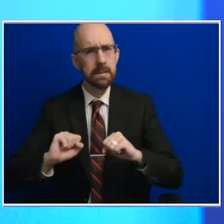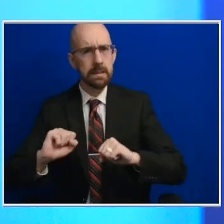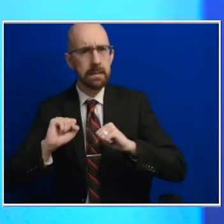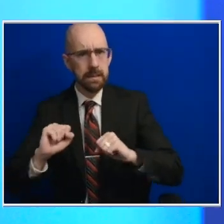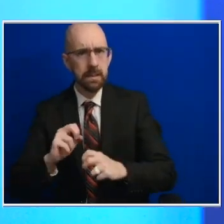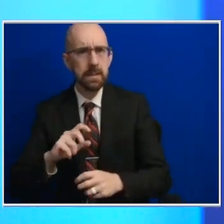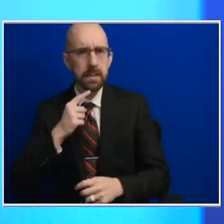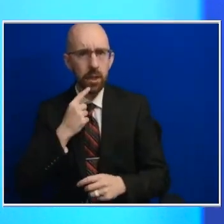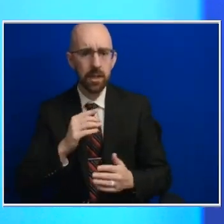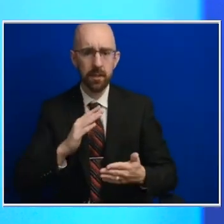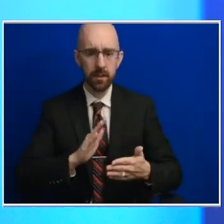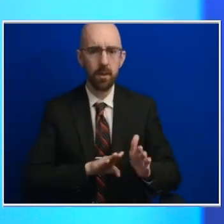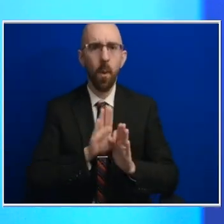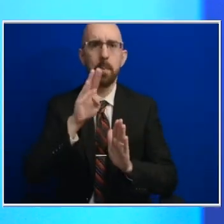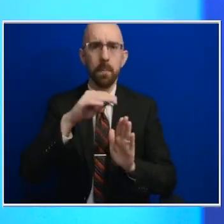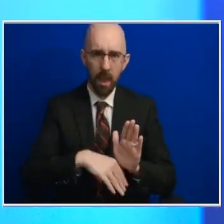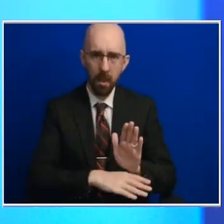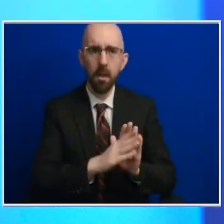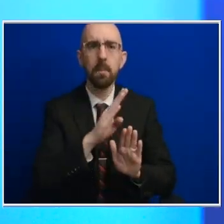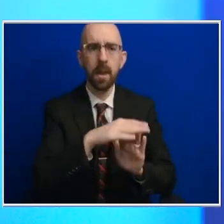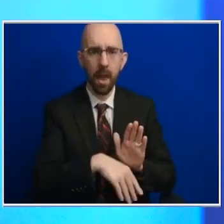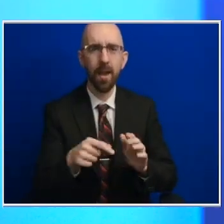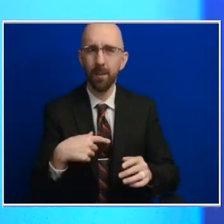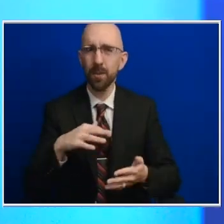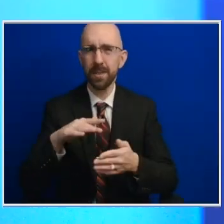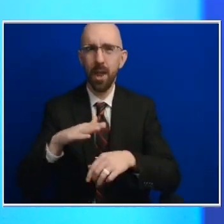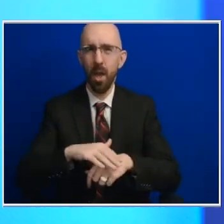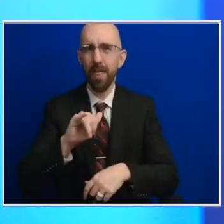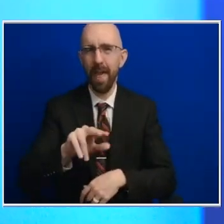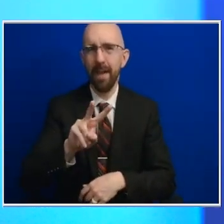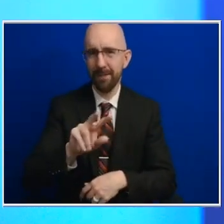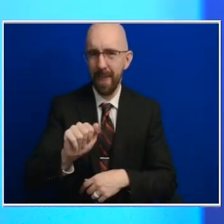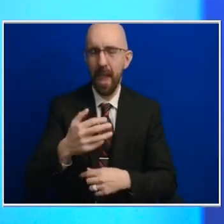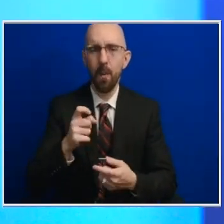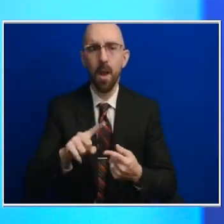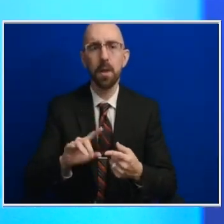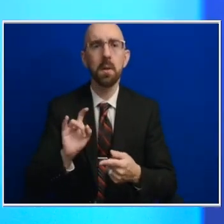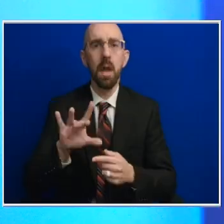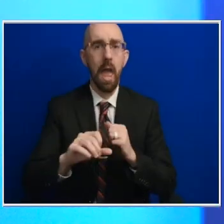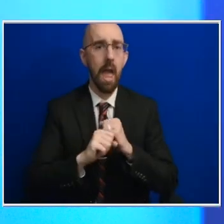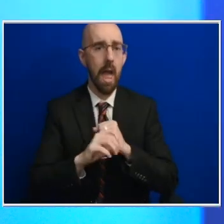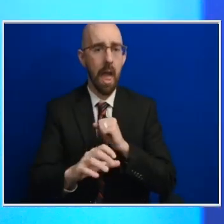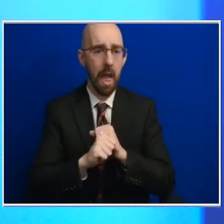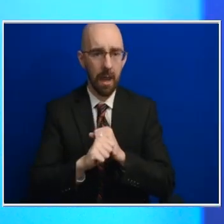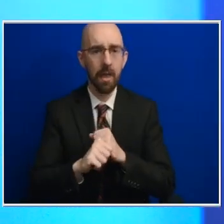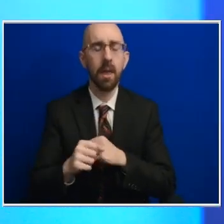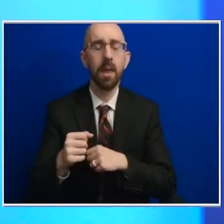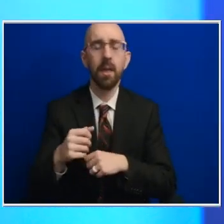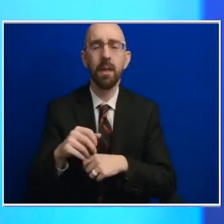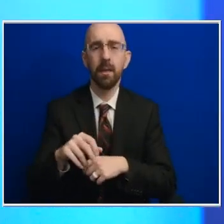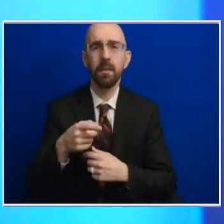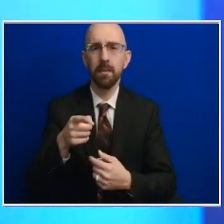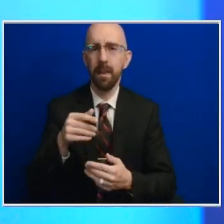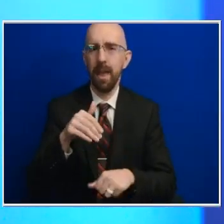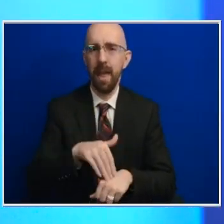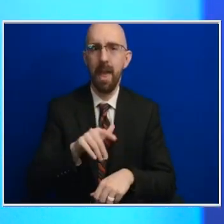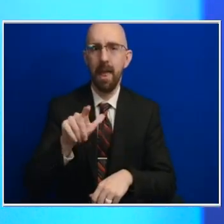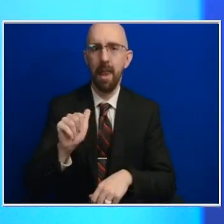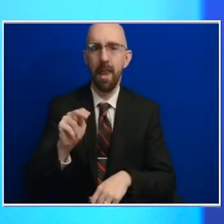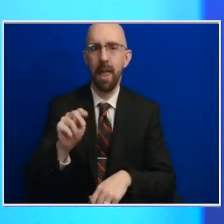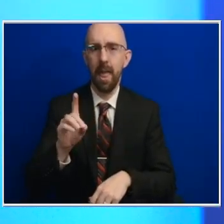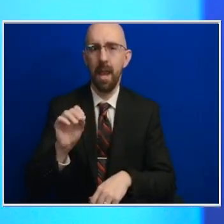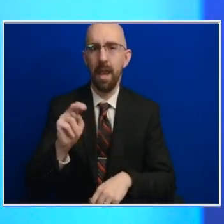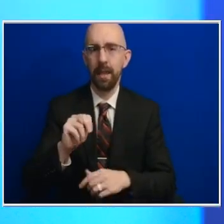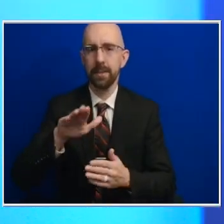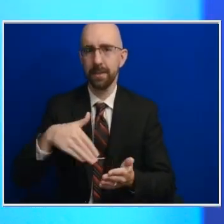studies in that, both at the VA, and I want to put in an ad, if I may, an advertisement at the Landon Center on Aging. We